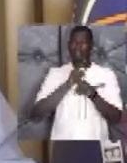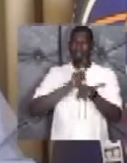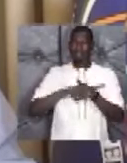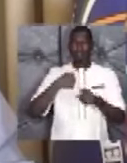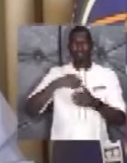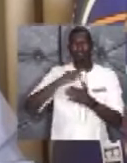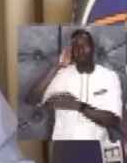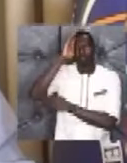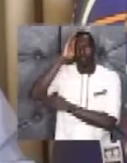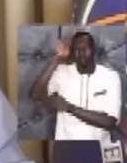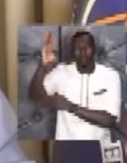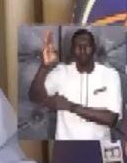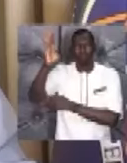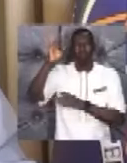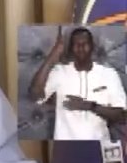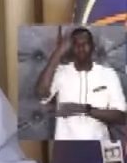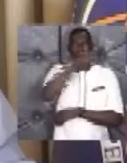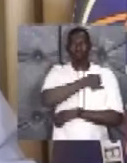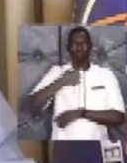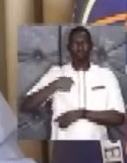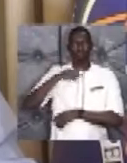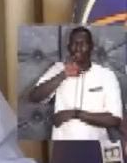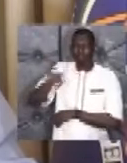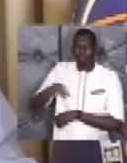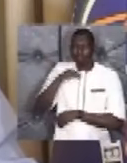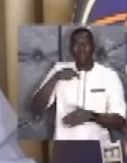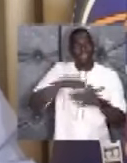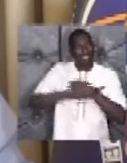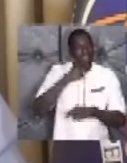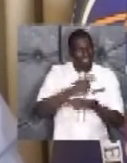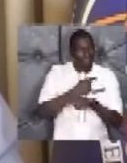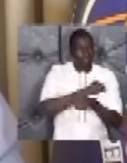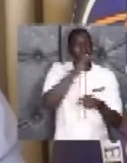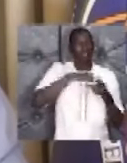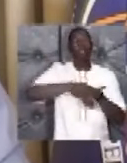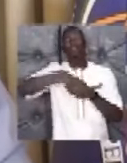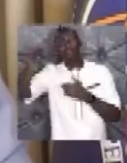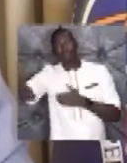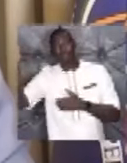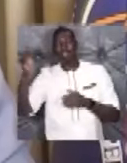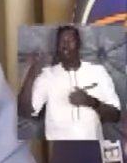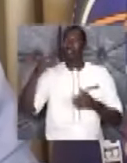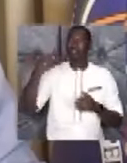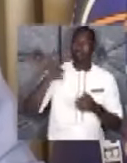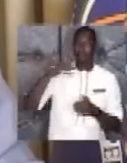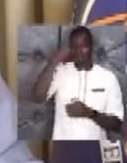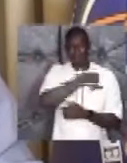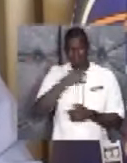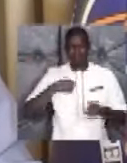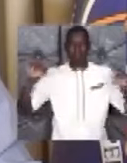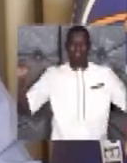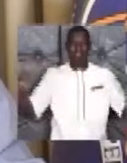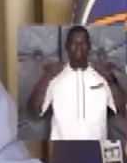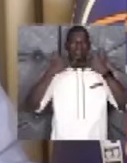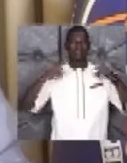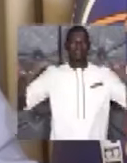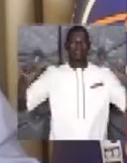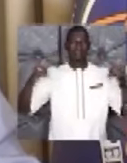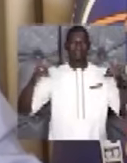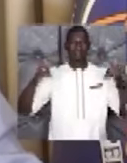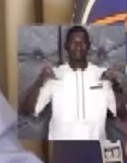salute the Christian family in the Gambia and abroad as they celebrate the holy